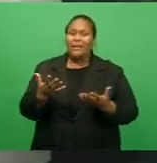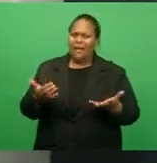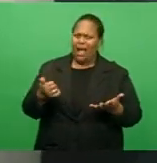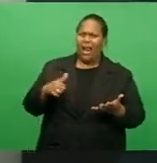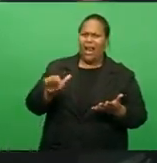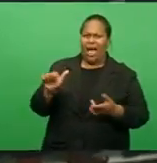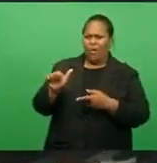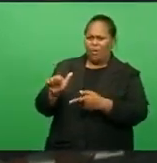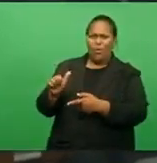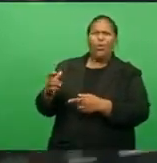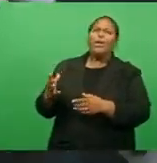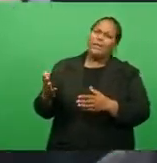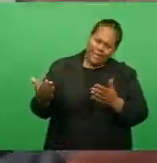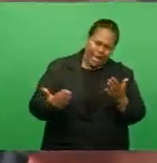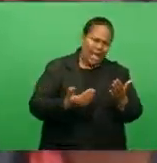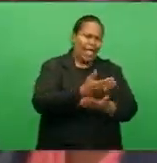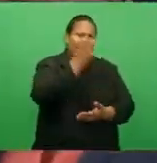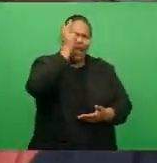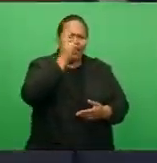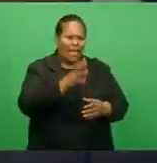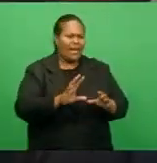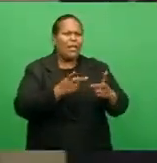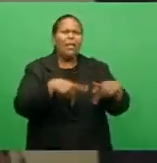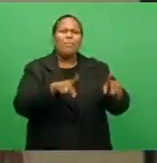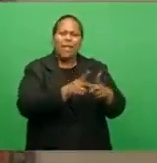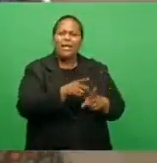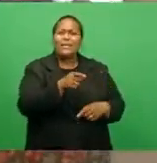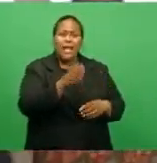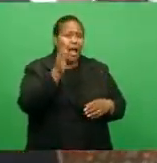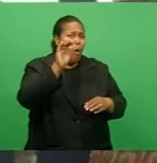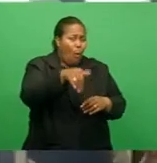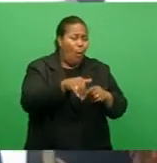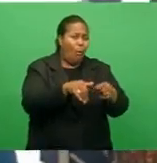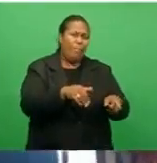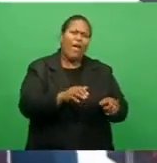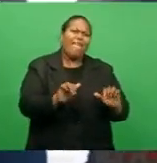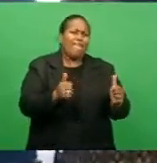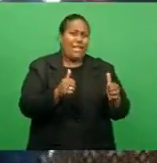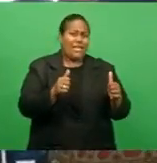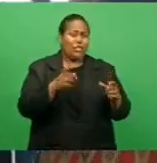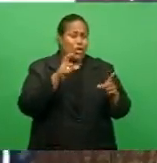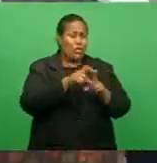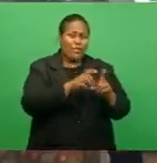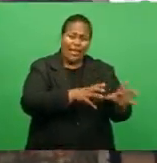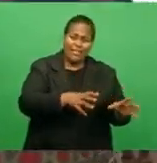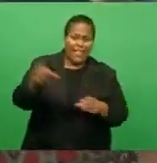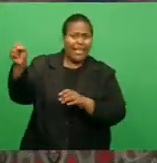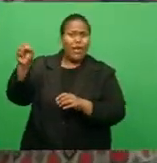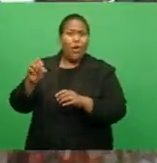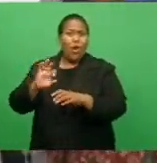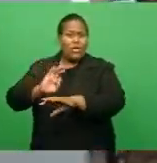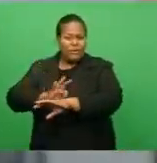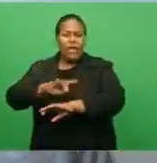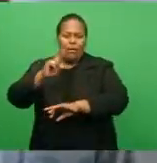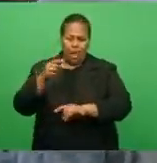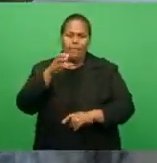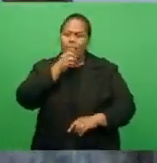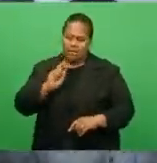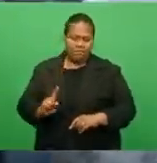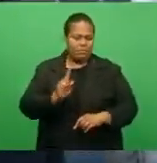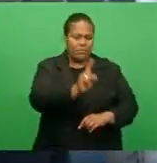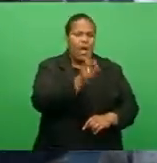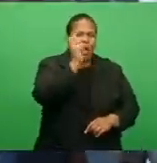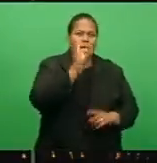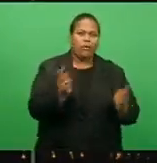the accused to enter the crime scene and change his clothes after his daughter was taken to hospital. The trial continues in the Suva High